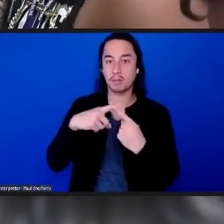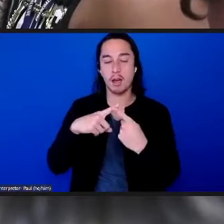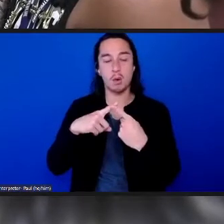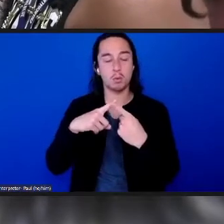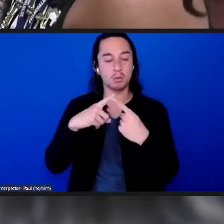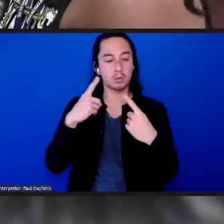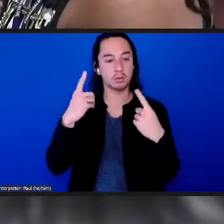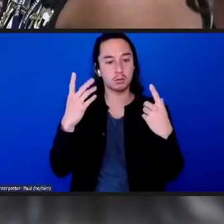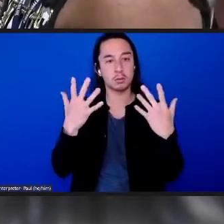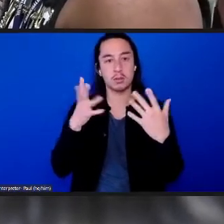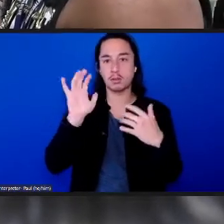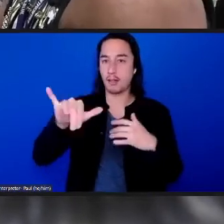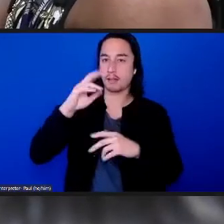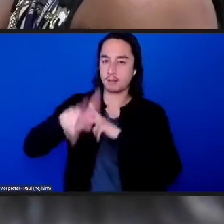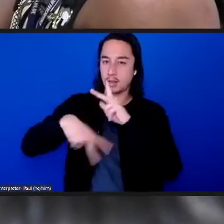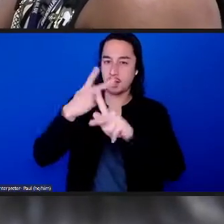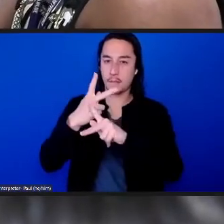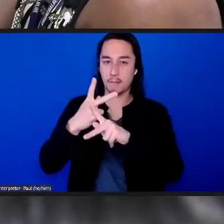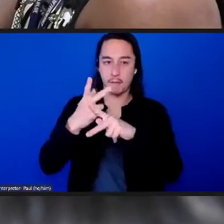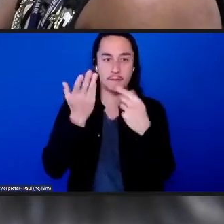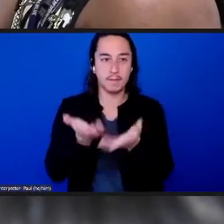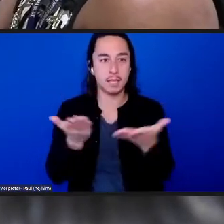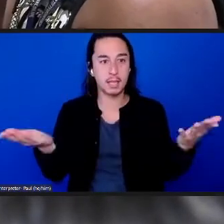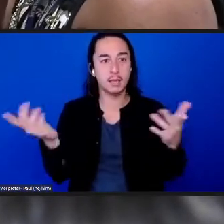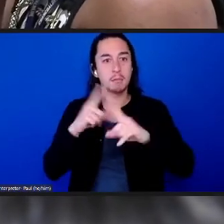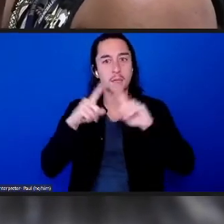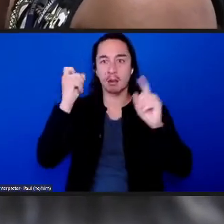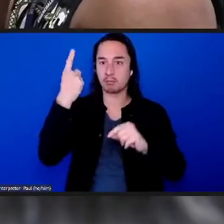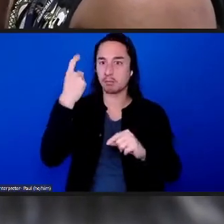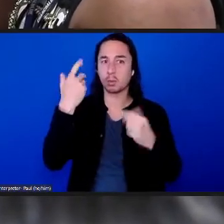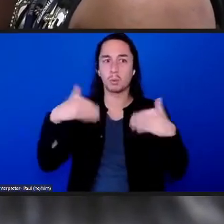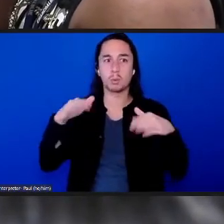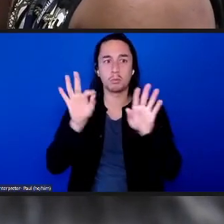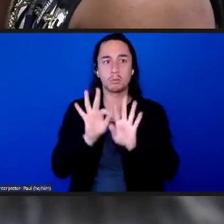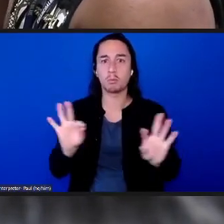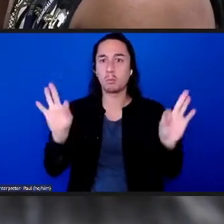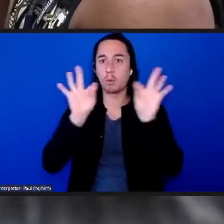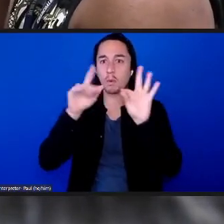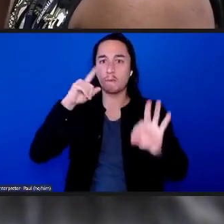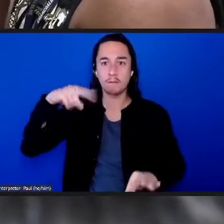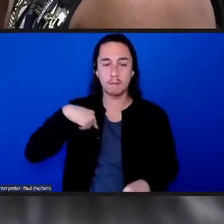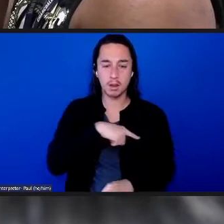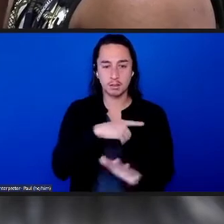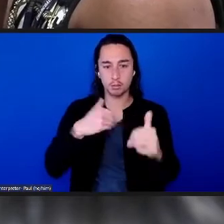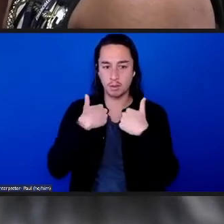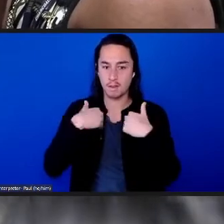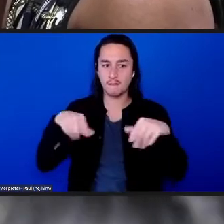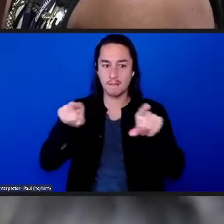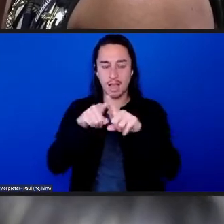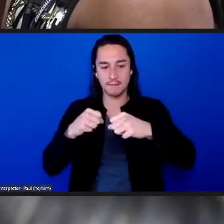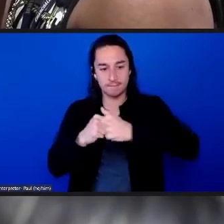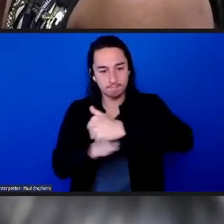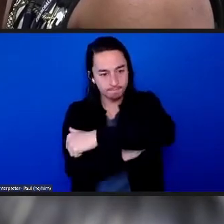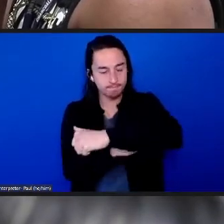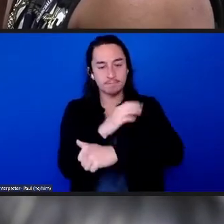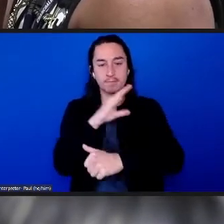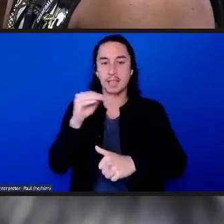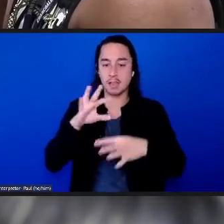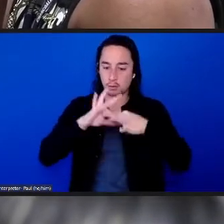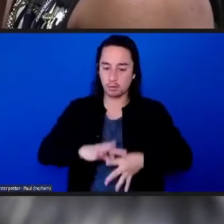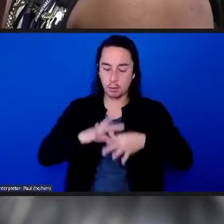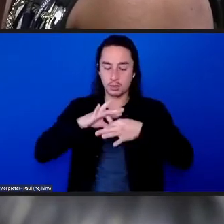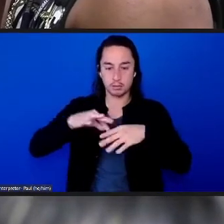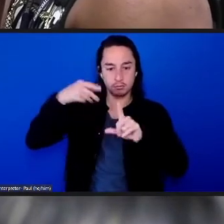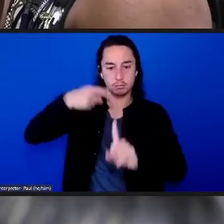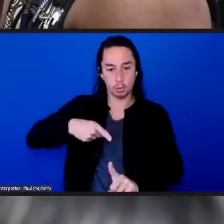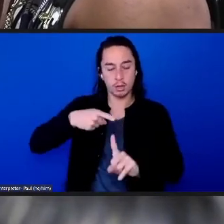about those kinds of things, but it's important for us to have as a foundation and a grounding point